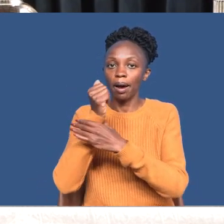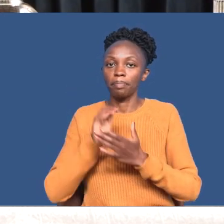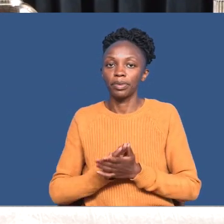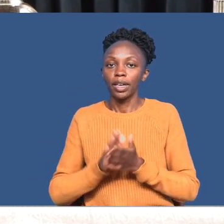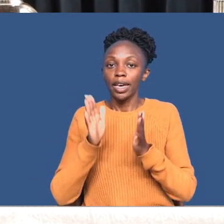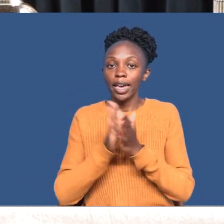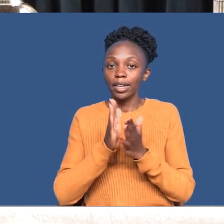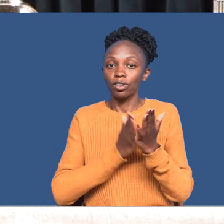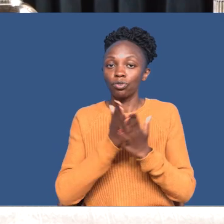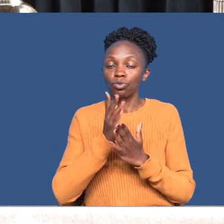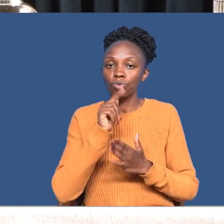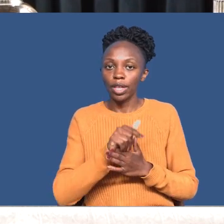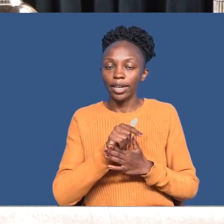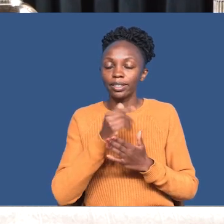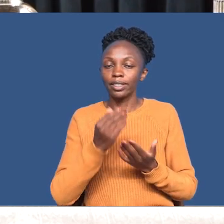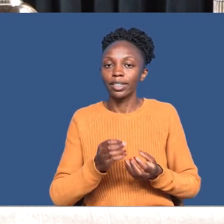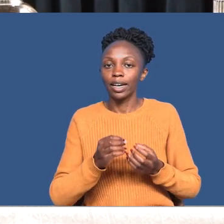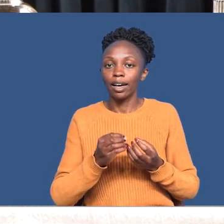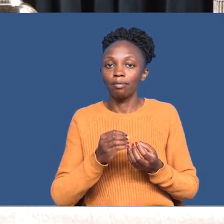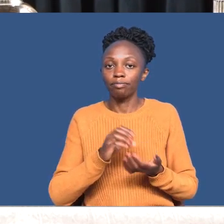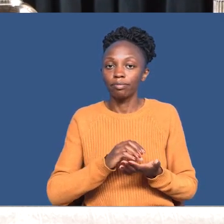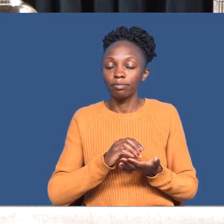And through that gift of generosity,